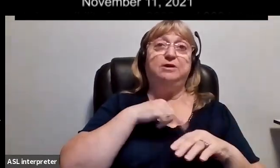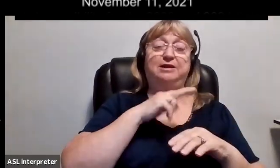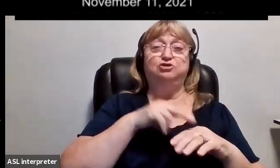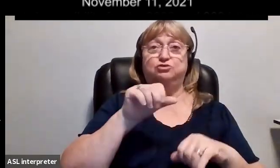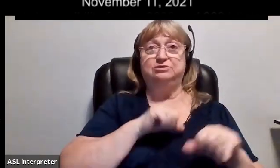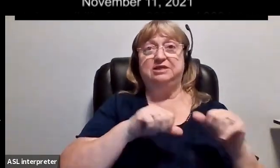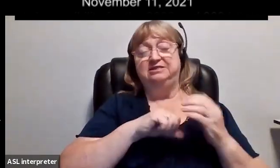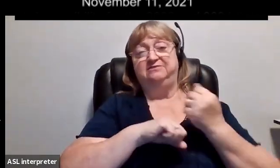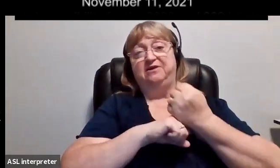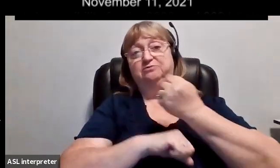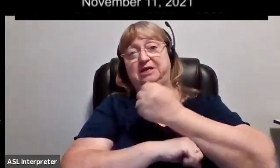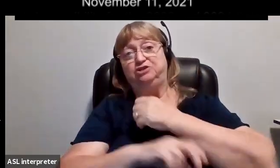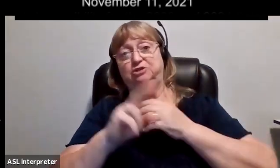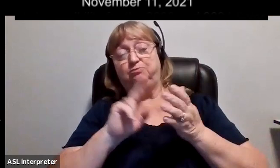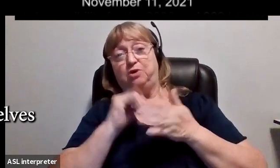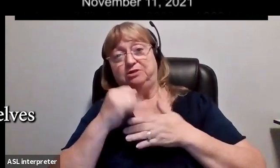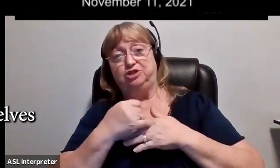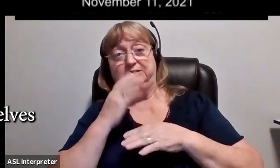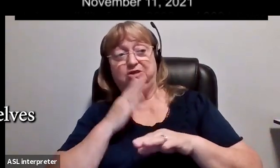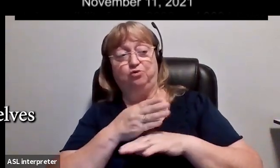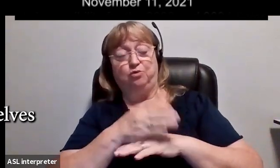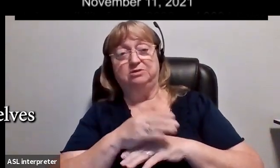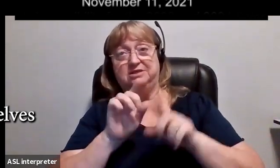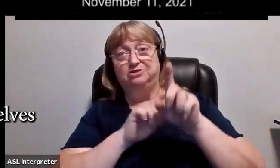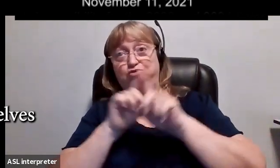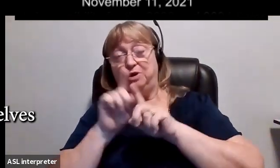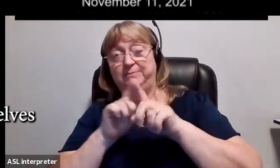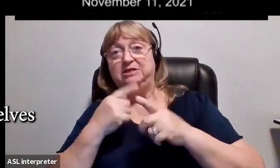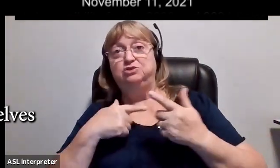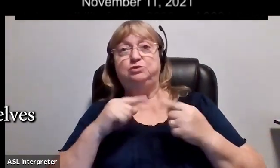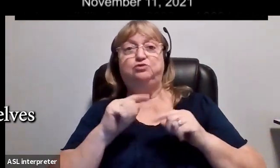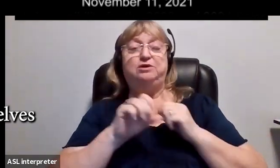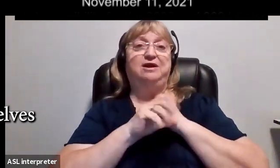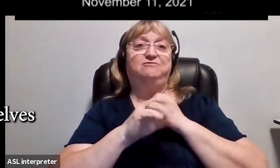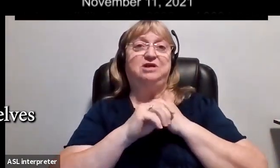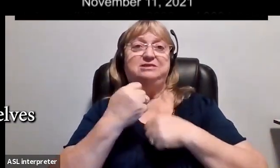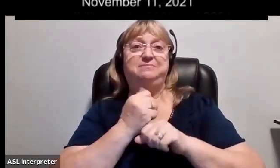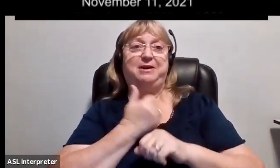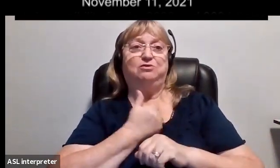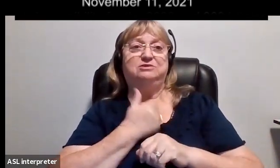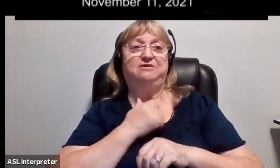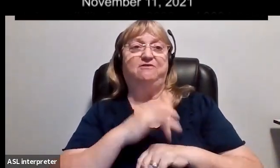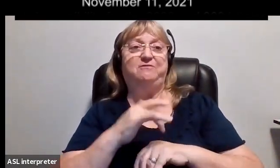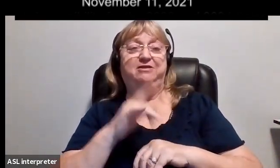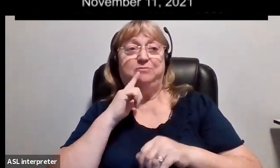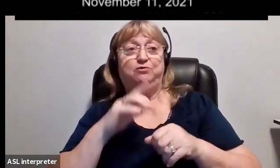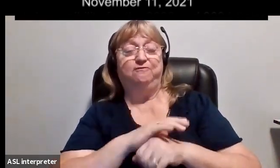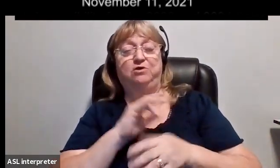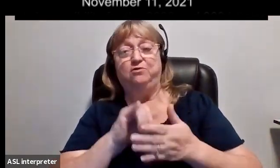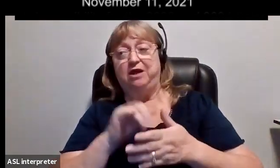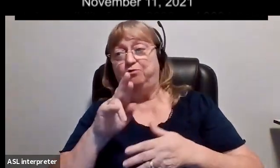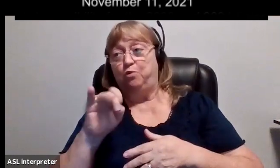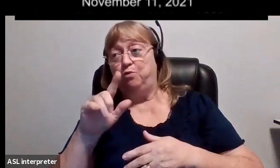Foundation projects across astronomy is we try to advertise and make ourselves available to fill that role. So if you